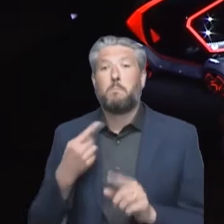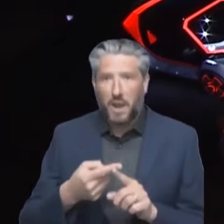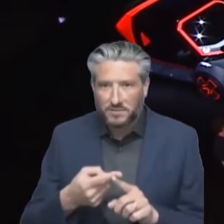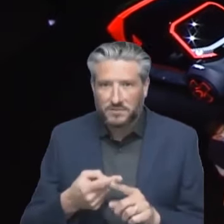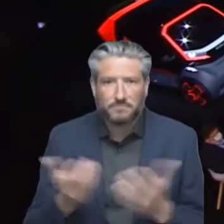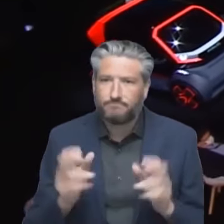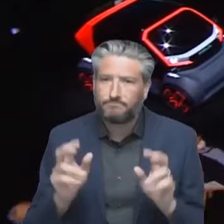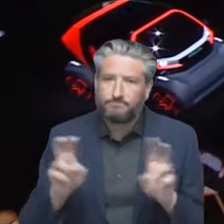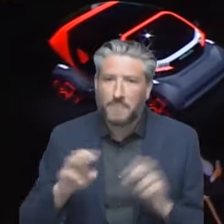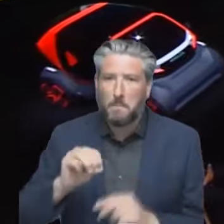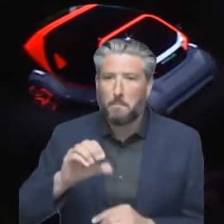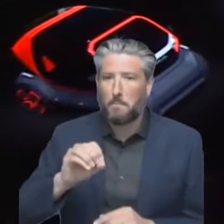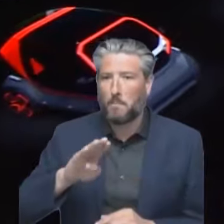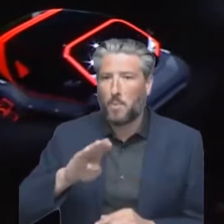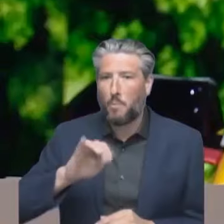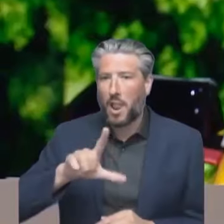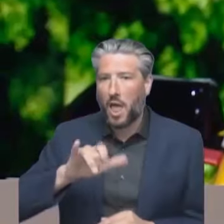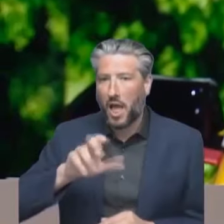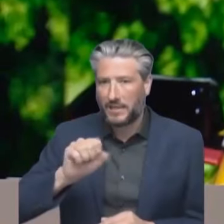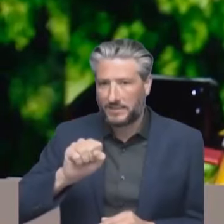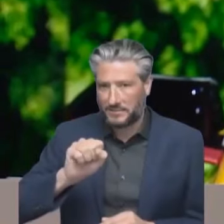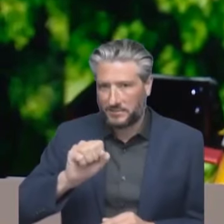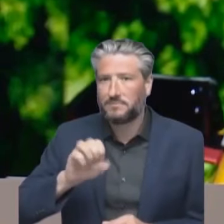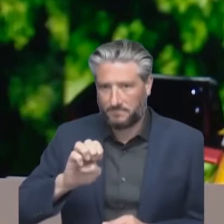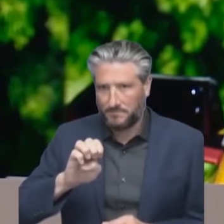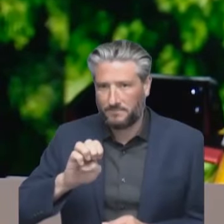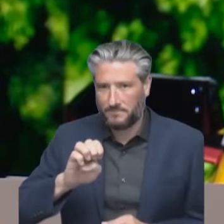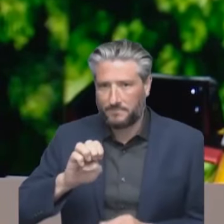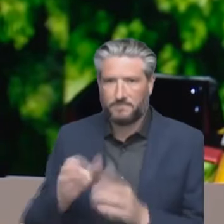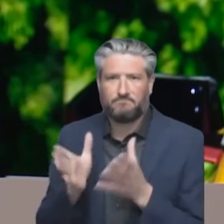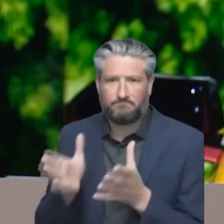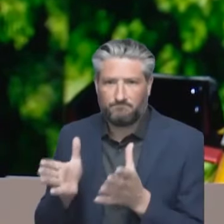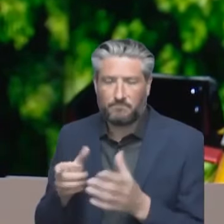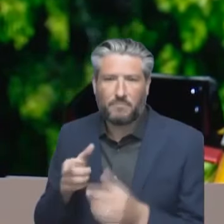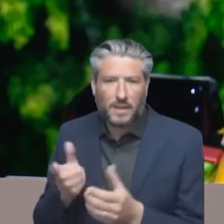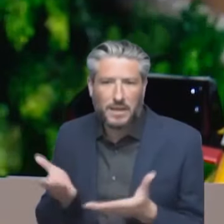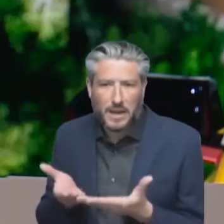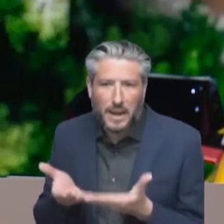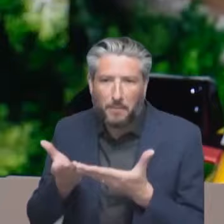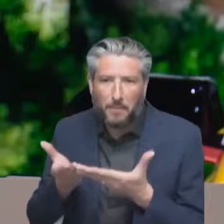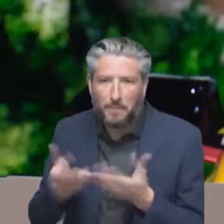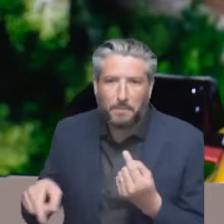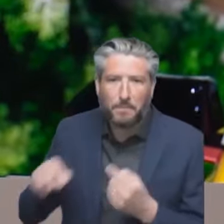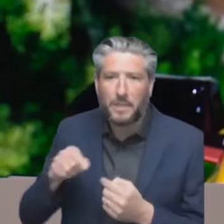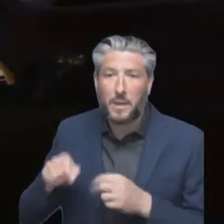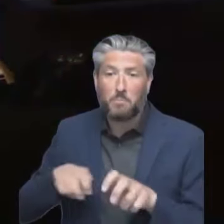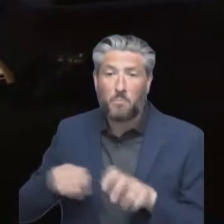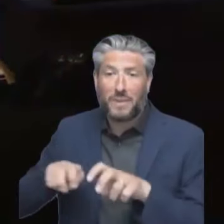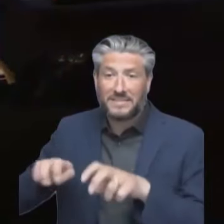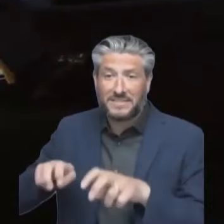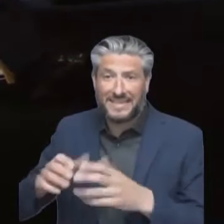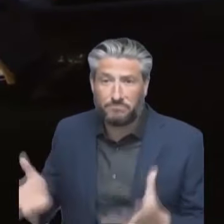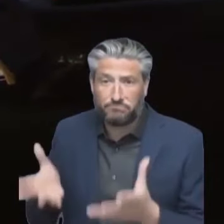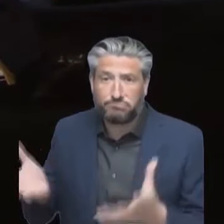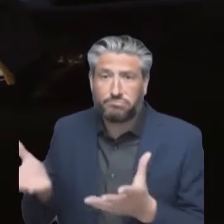to start looking at the development of appropriate vehicles for new mobilities. And it's quite obvious that we're talking about urban mobility,